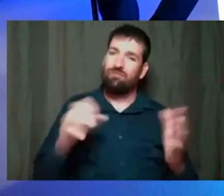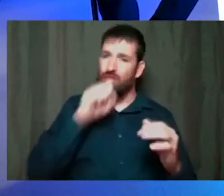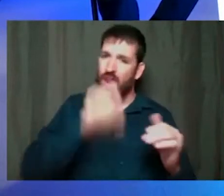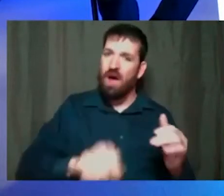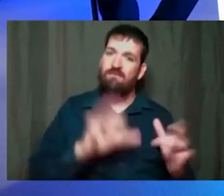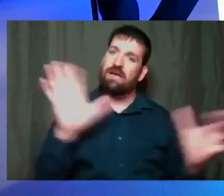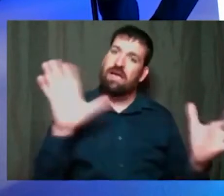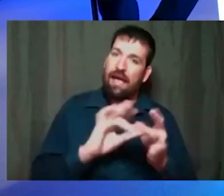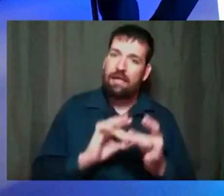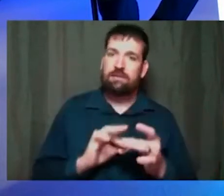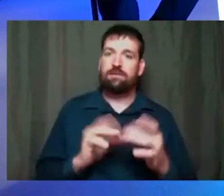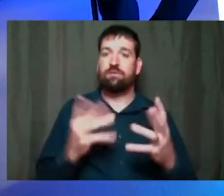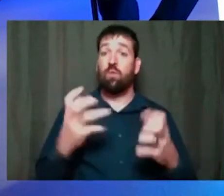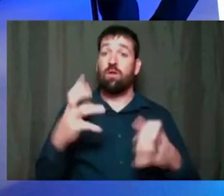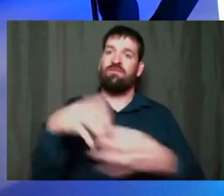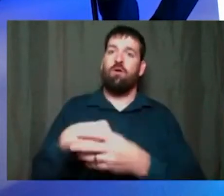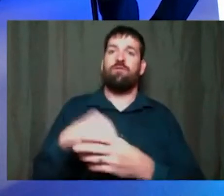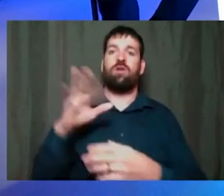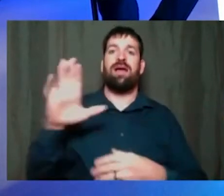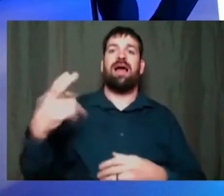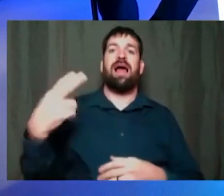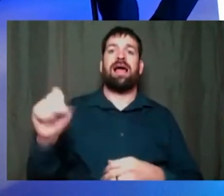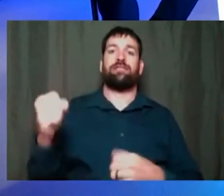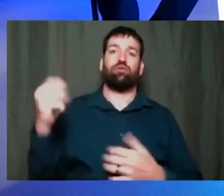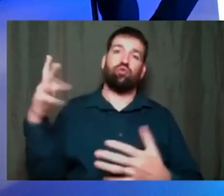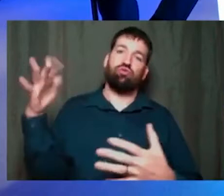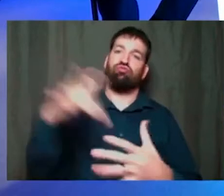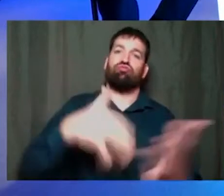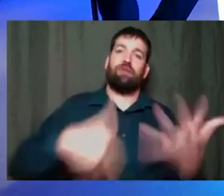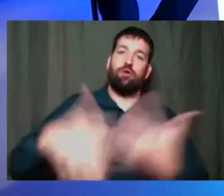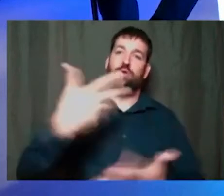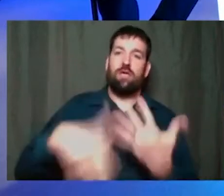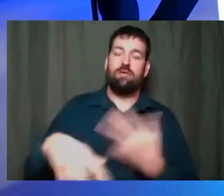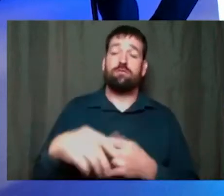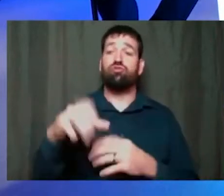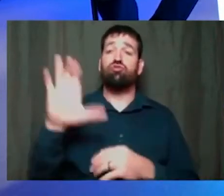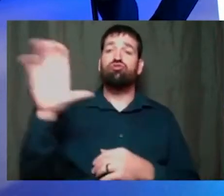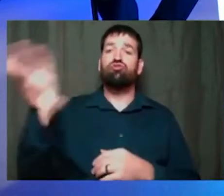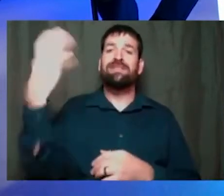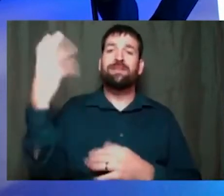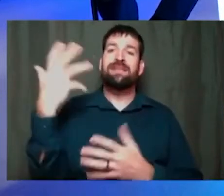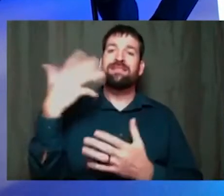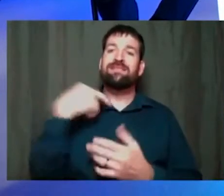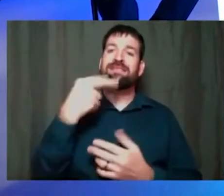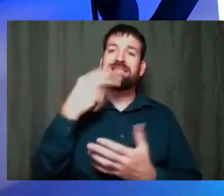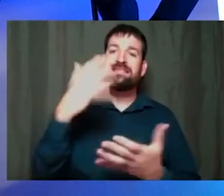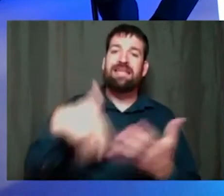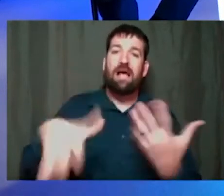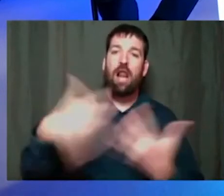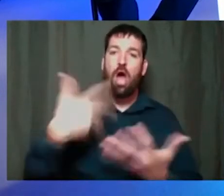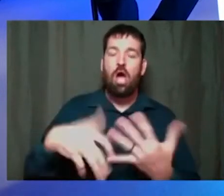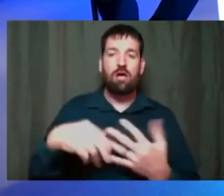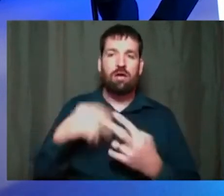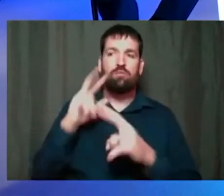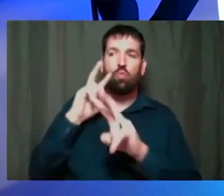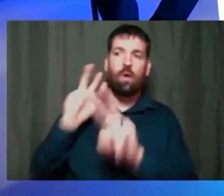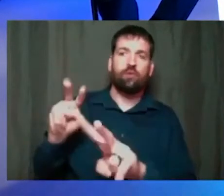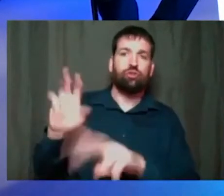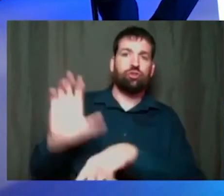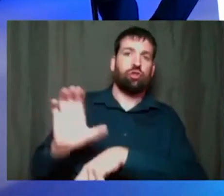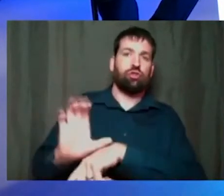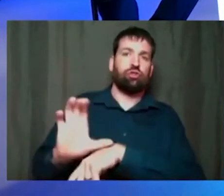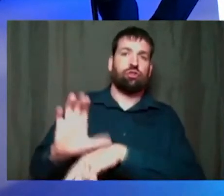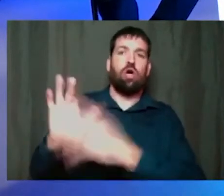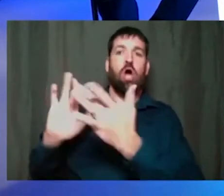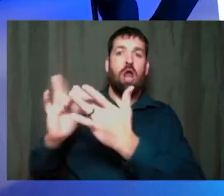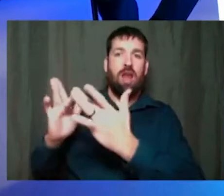to participate in her high school reunion, her Christmas sing-along. She says, I watch church online so that I can sing out loud with no